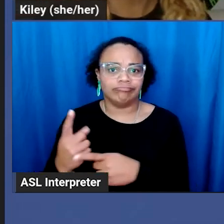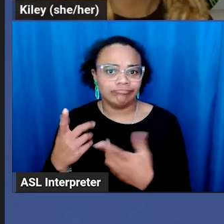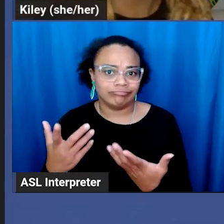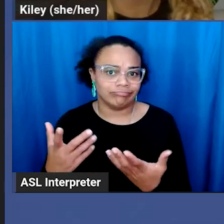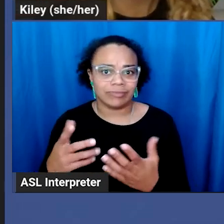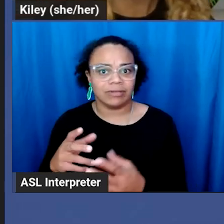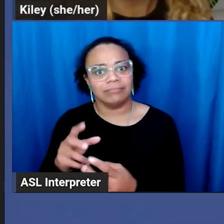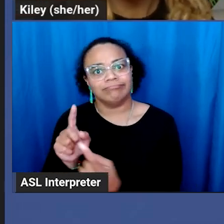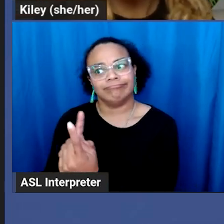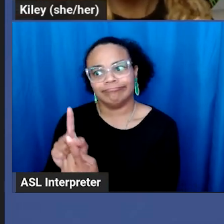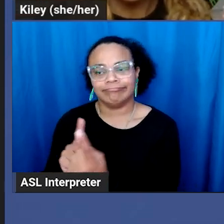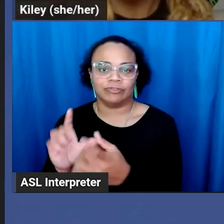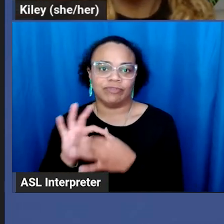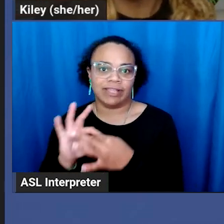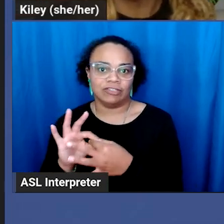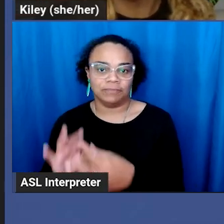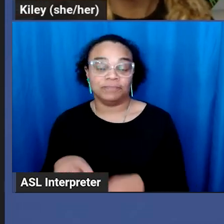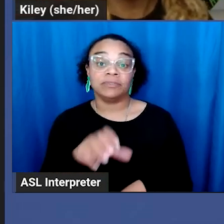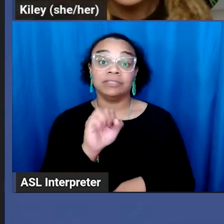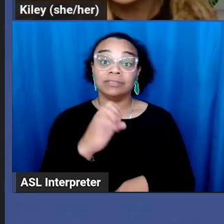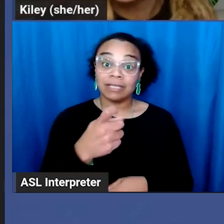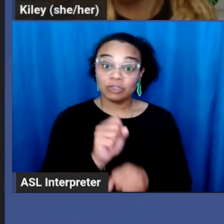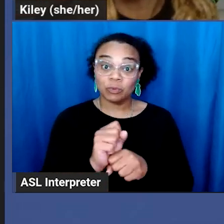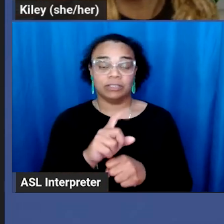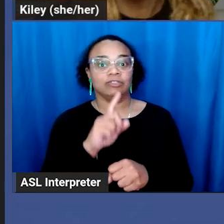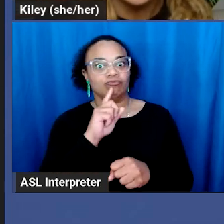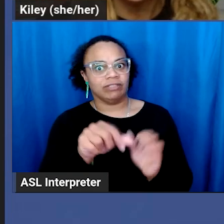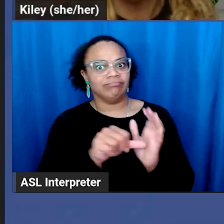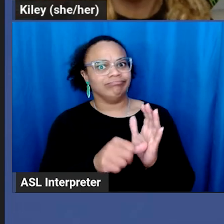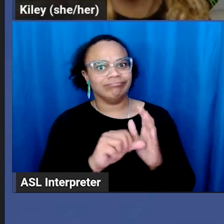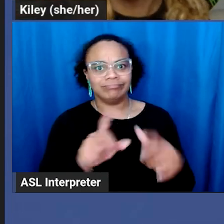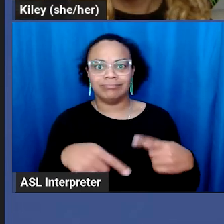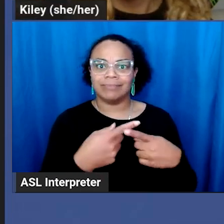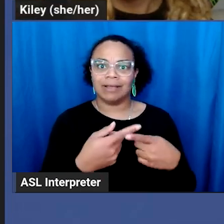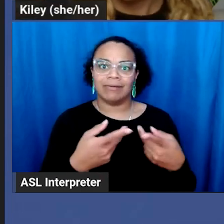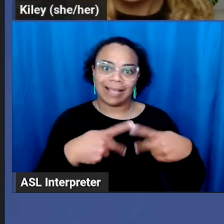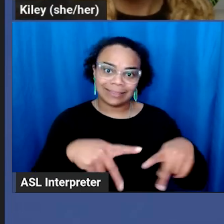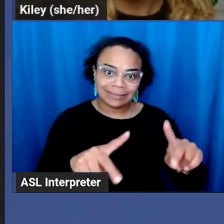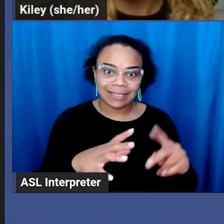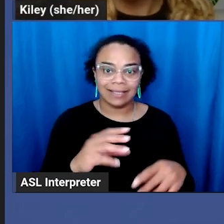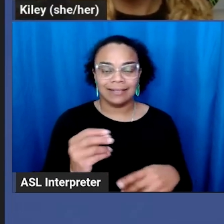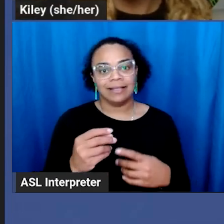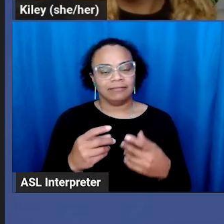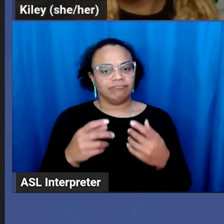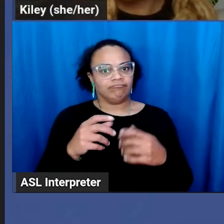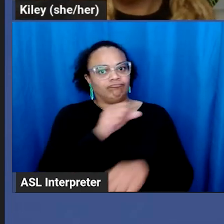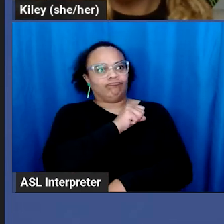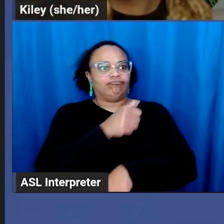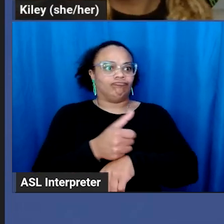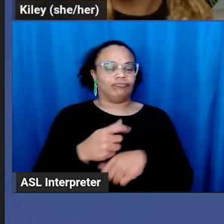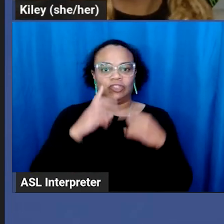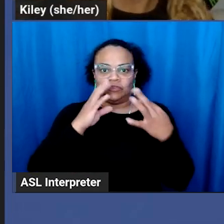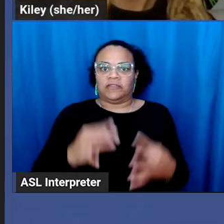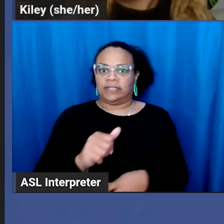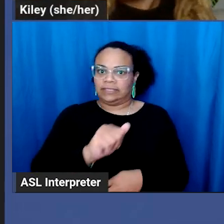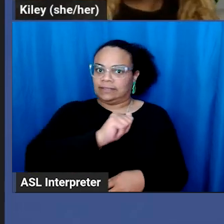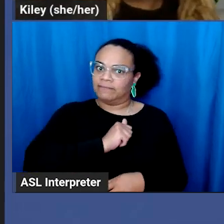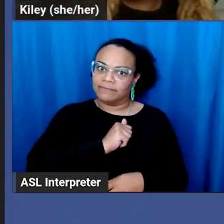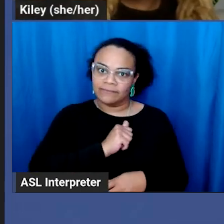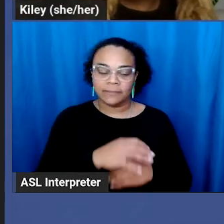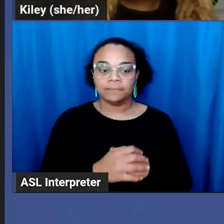work, it's really about consent and autonomy. So we're going to talk about some of